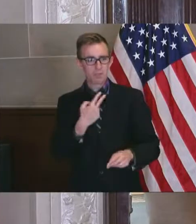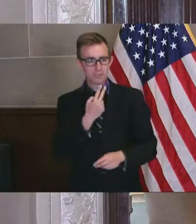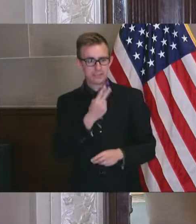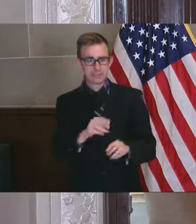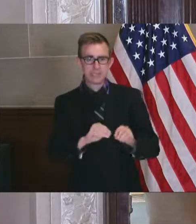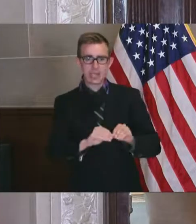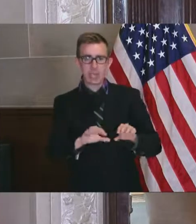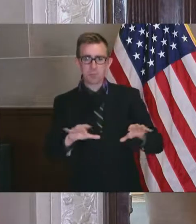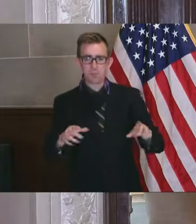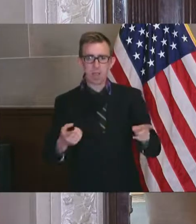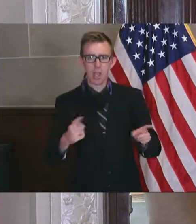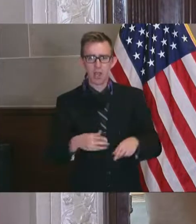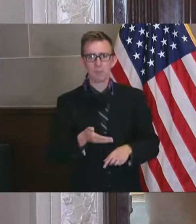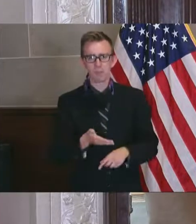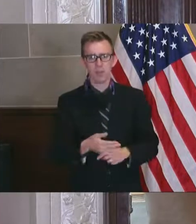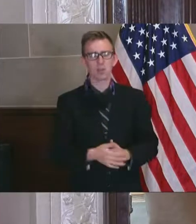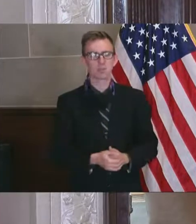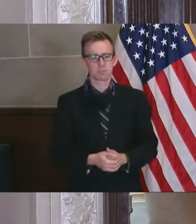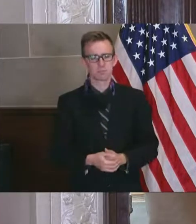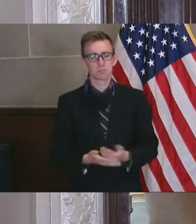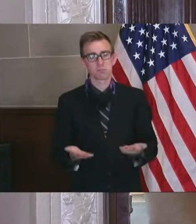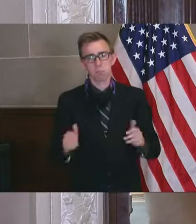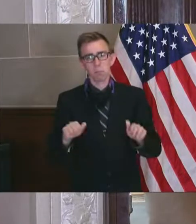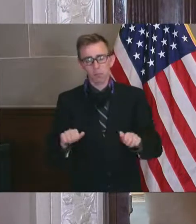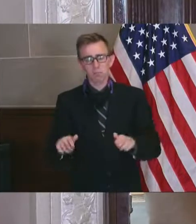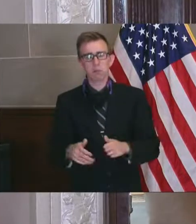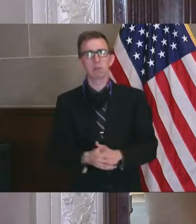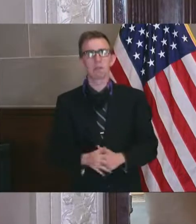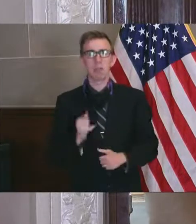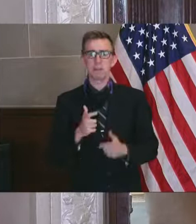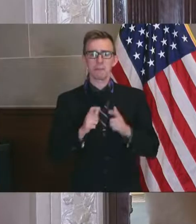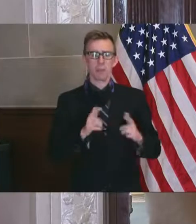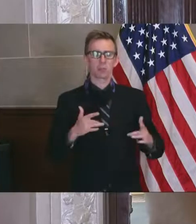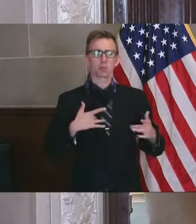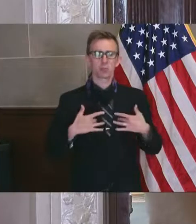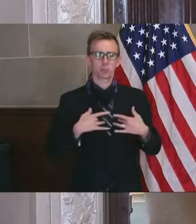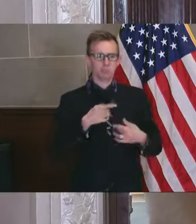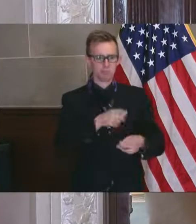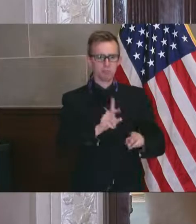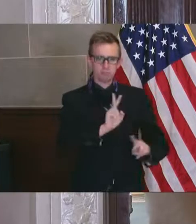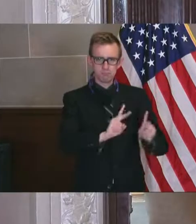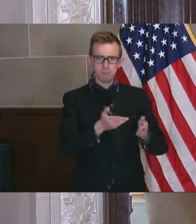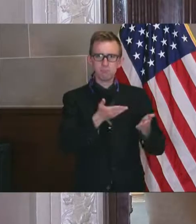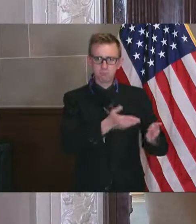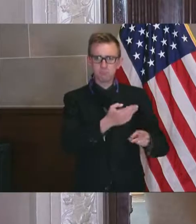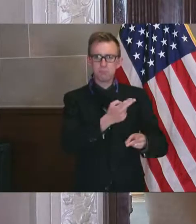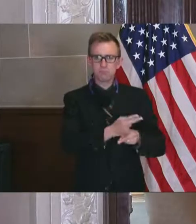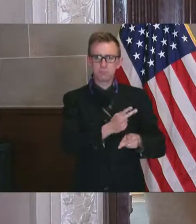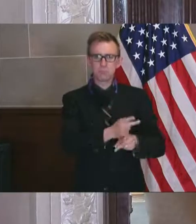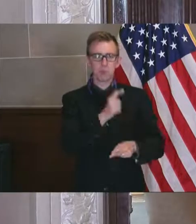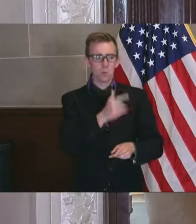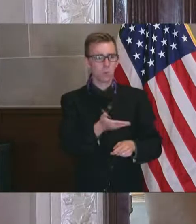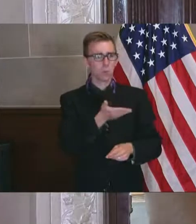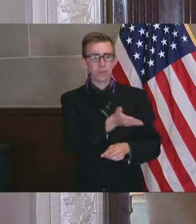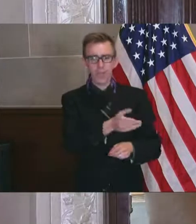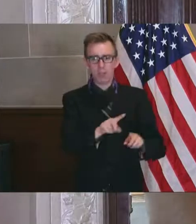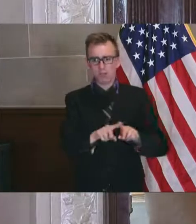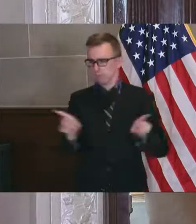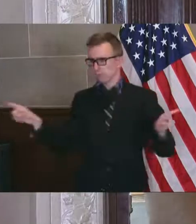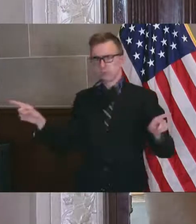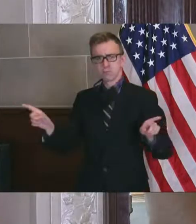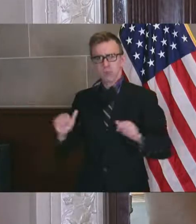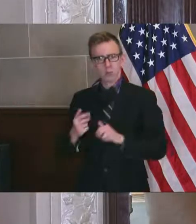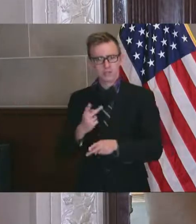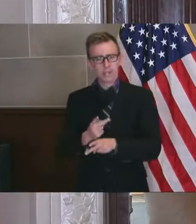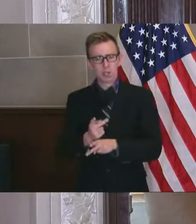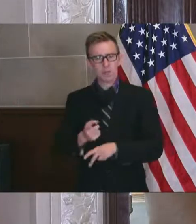an outbreak on that, which we could. I think the bigger concern is, of course, you want to take care of the people, but where'd all the people go to that were down there? I think that's it.